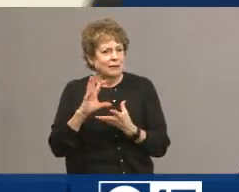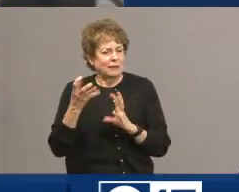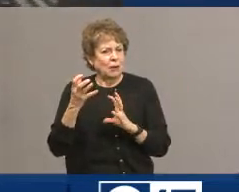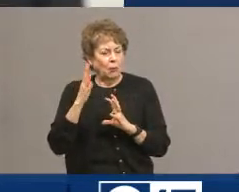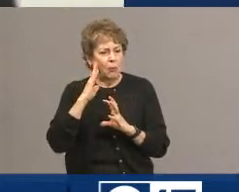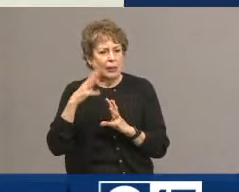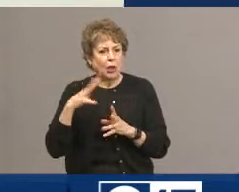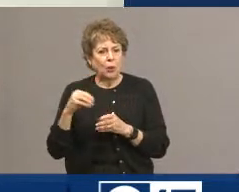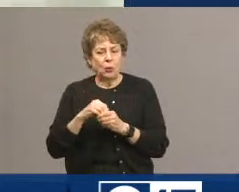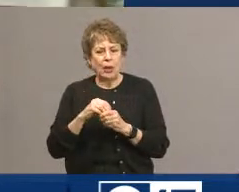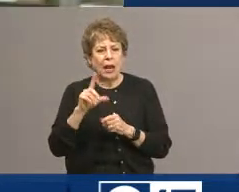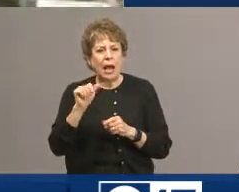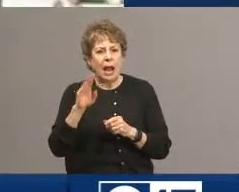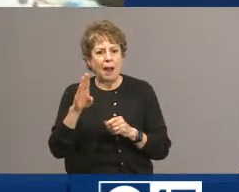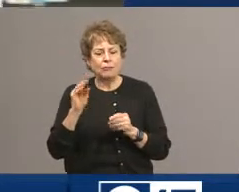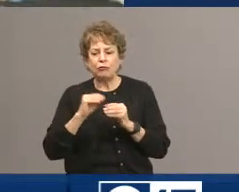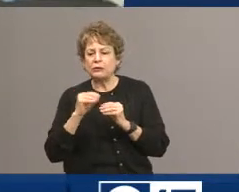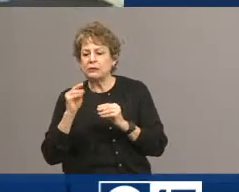ahead.